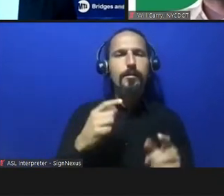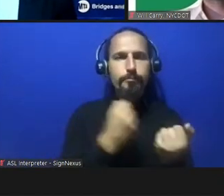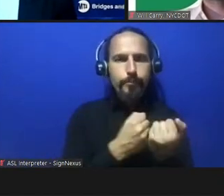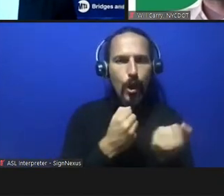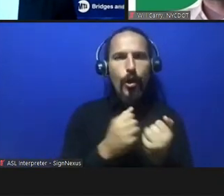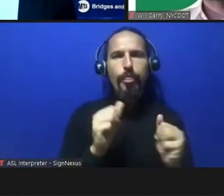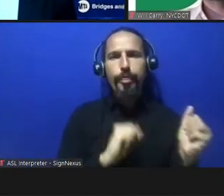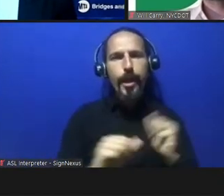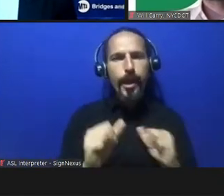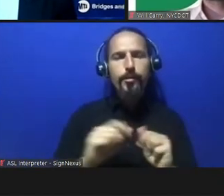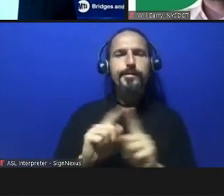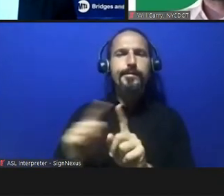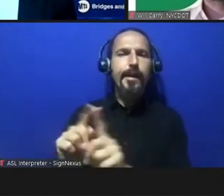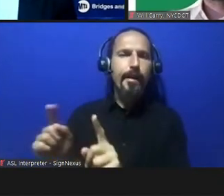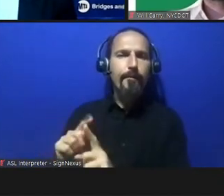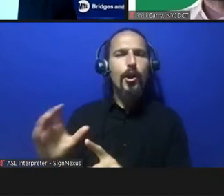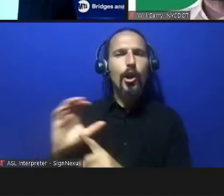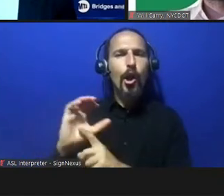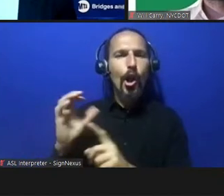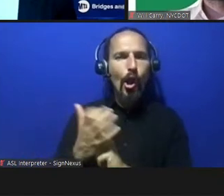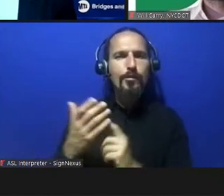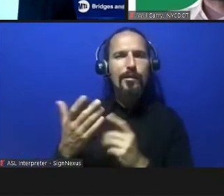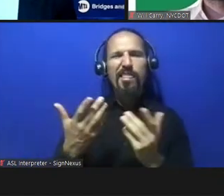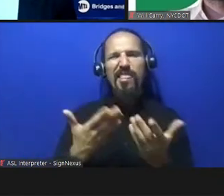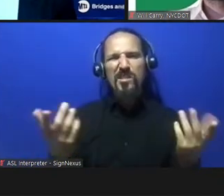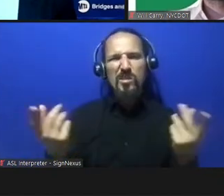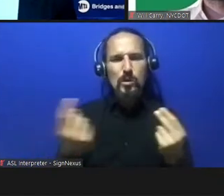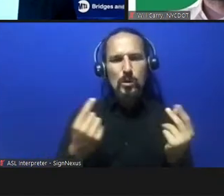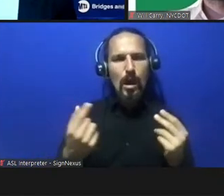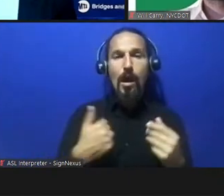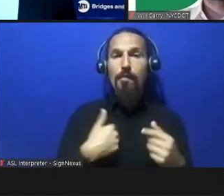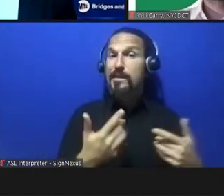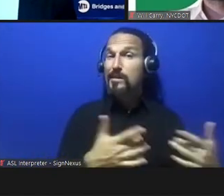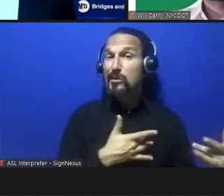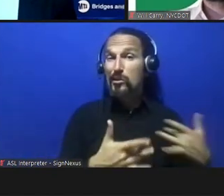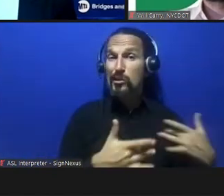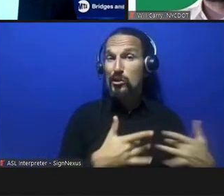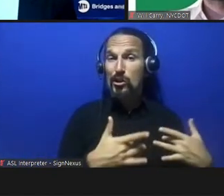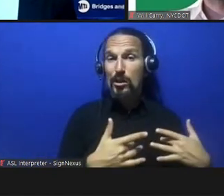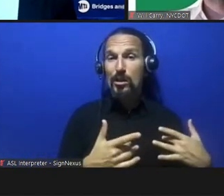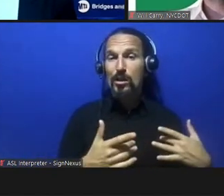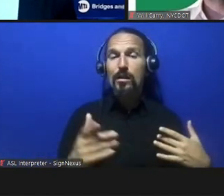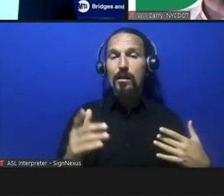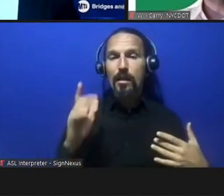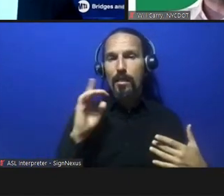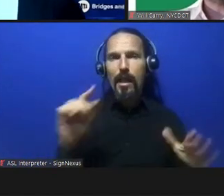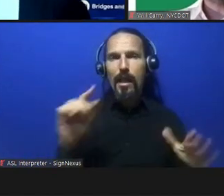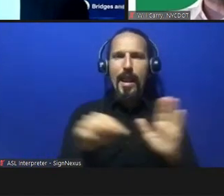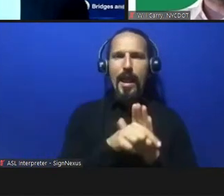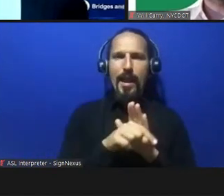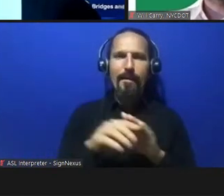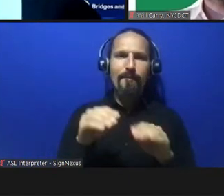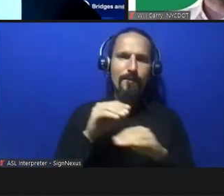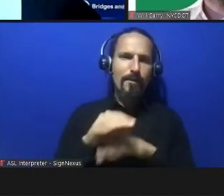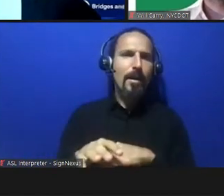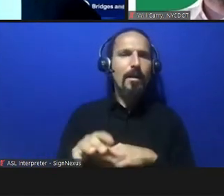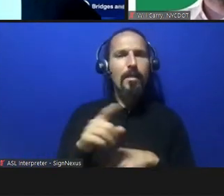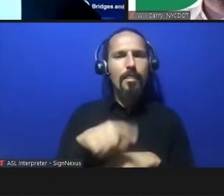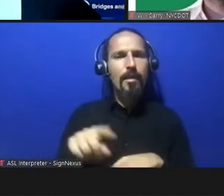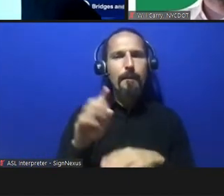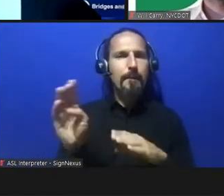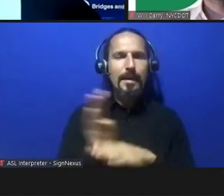attractions and i'm concerned that there will be an adverse impact on those